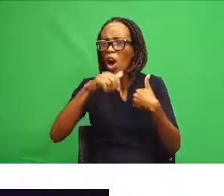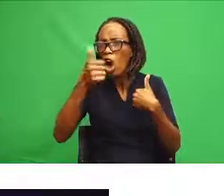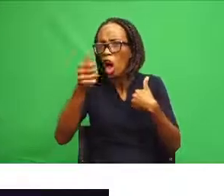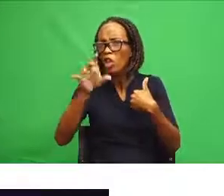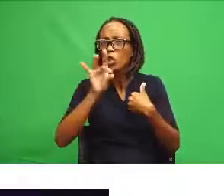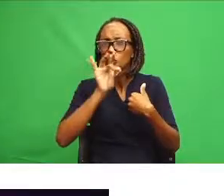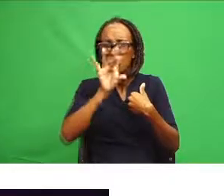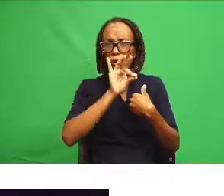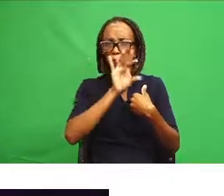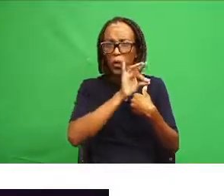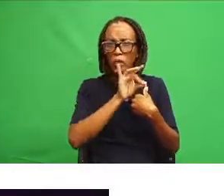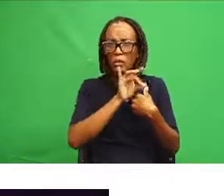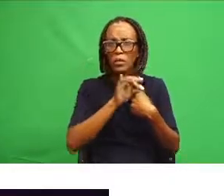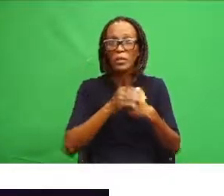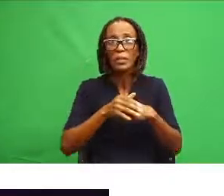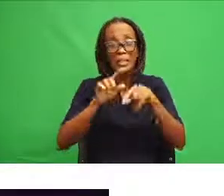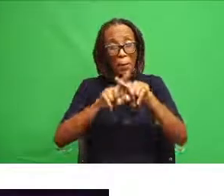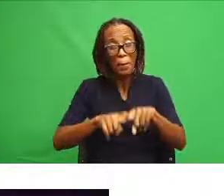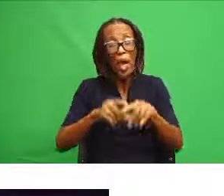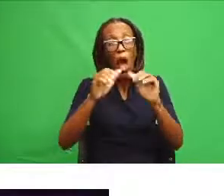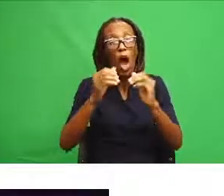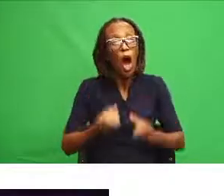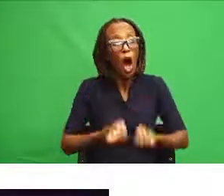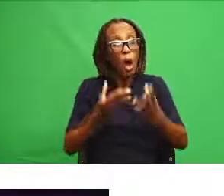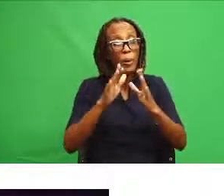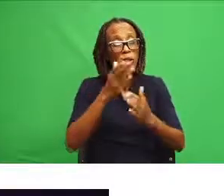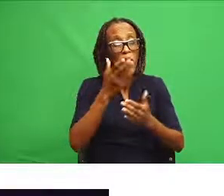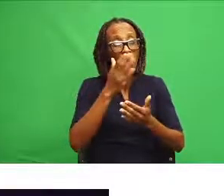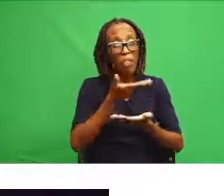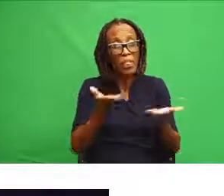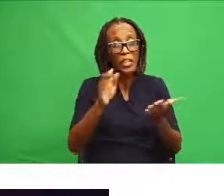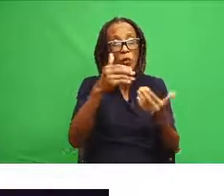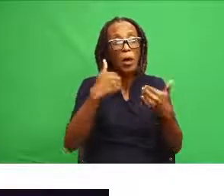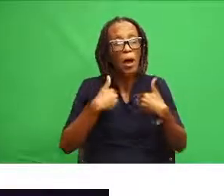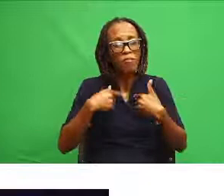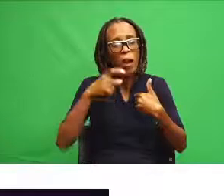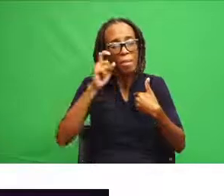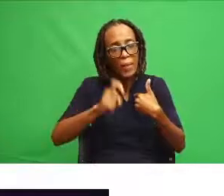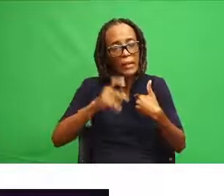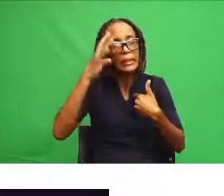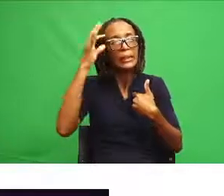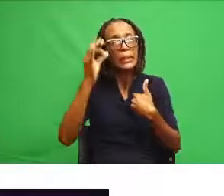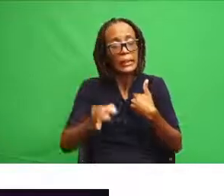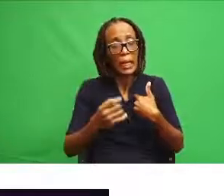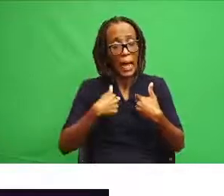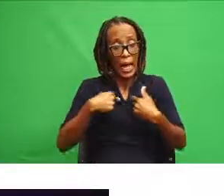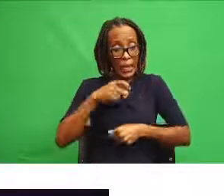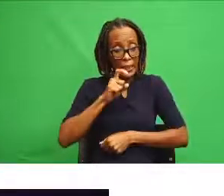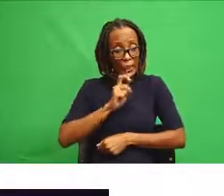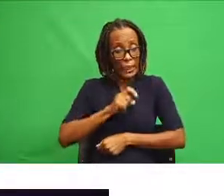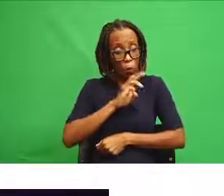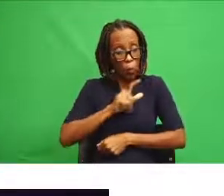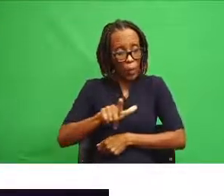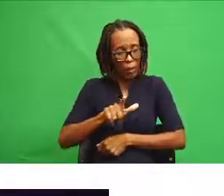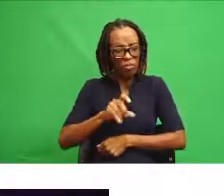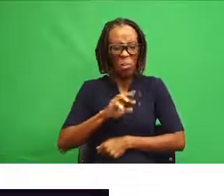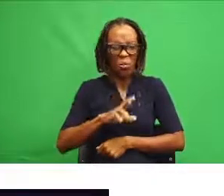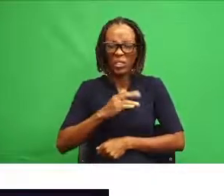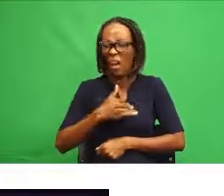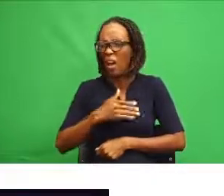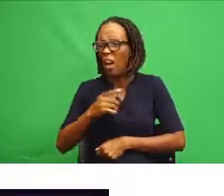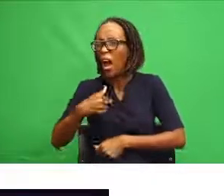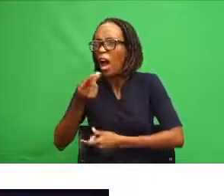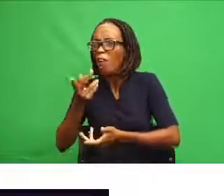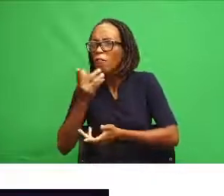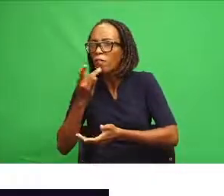is desirable, dependent upon the size of your estate, you may need to make some decisions as to whether you want to go the route of doing a